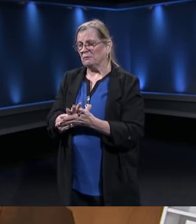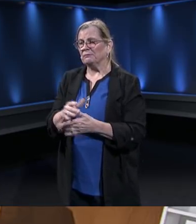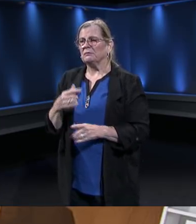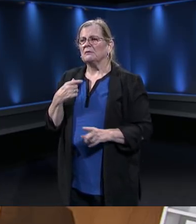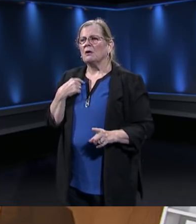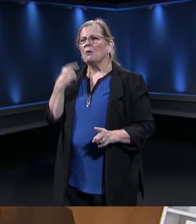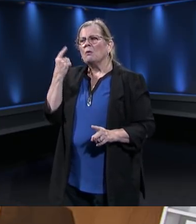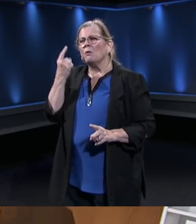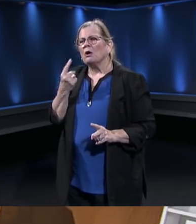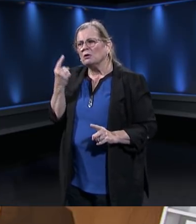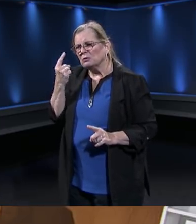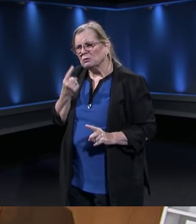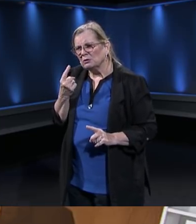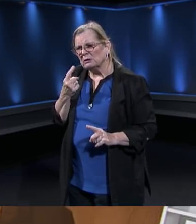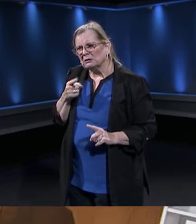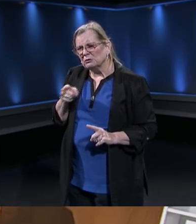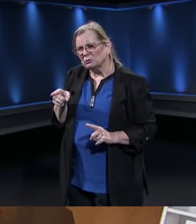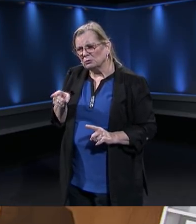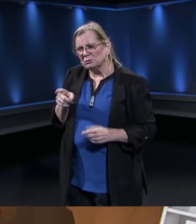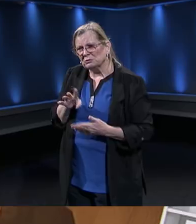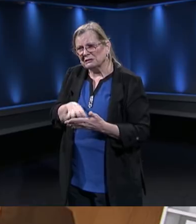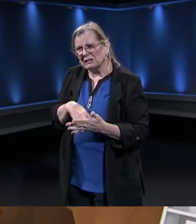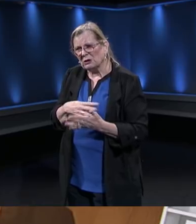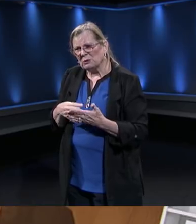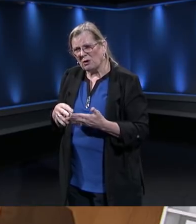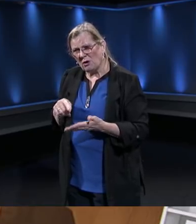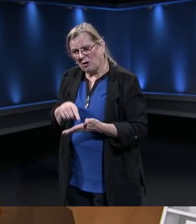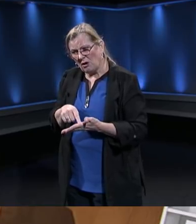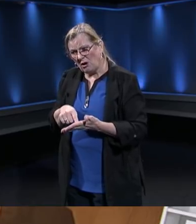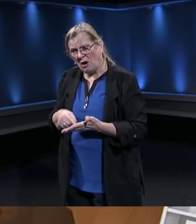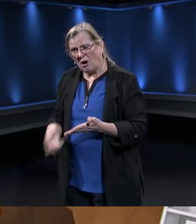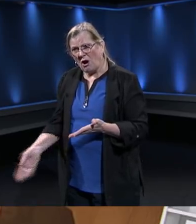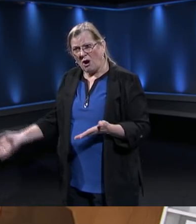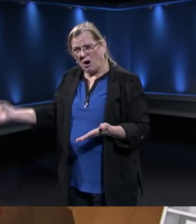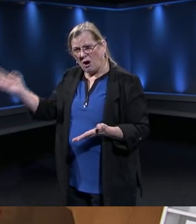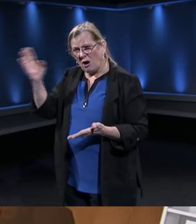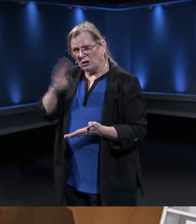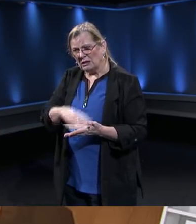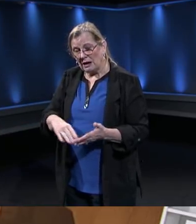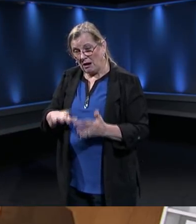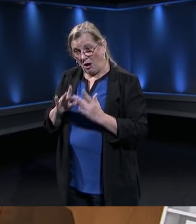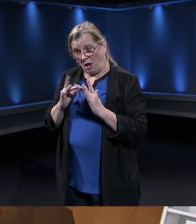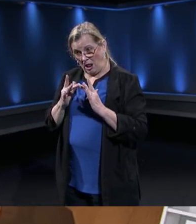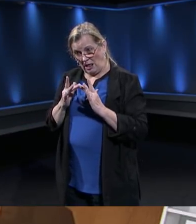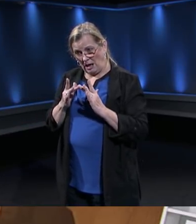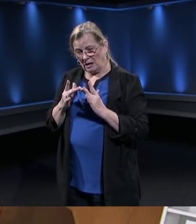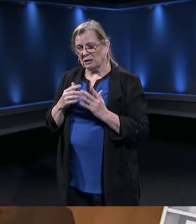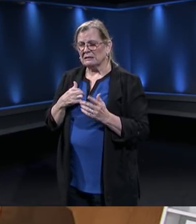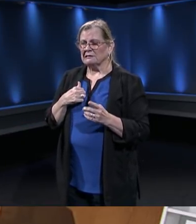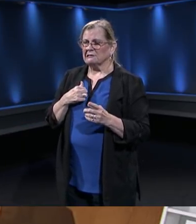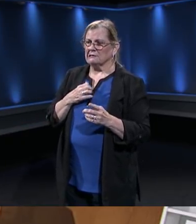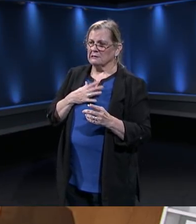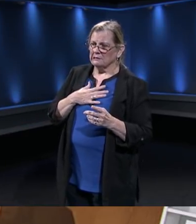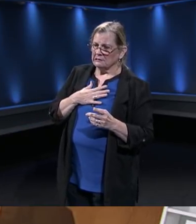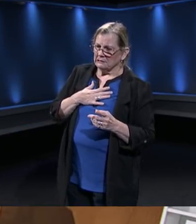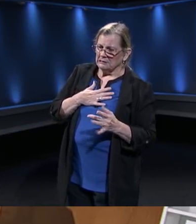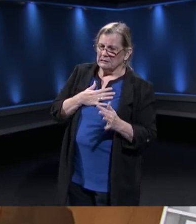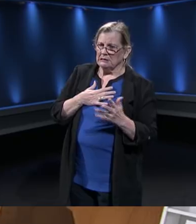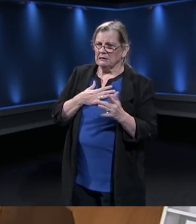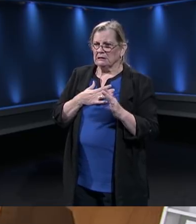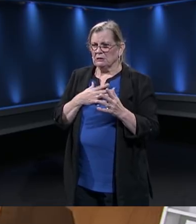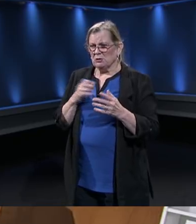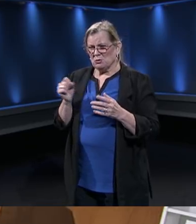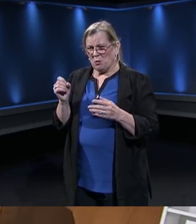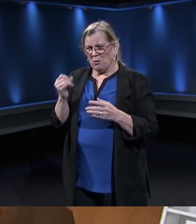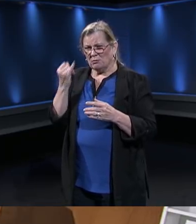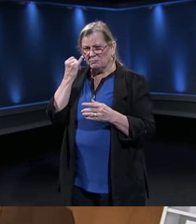schedules and looking that they're going to be pretty much all day online courses. So is there any way that can you explain a little bit